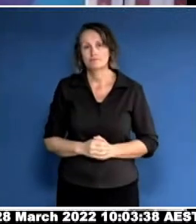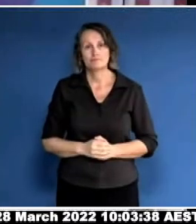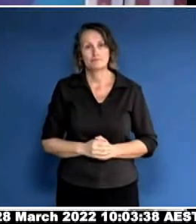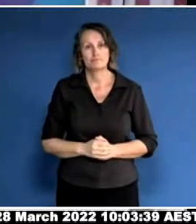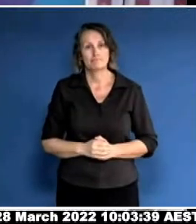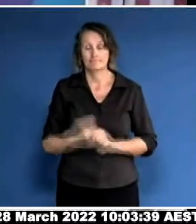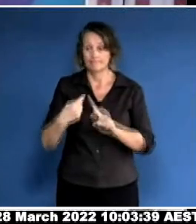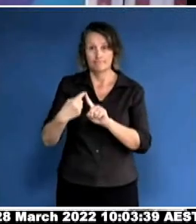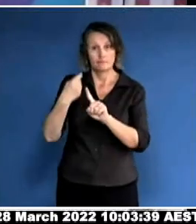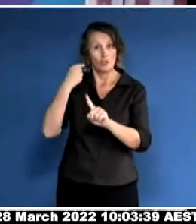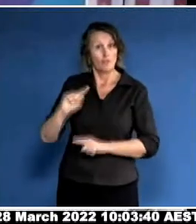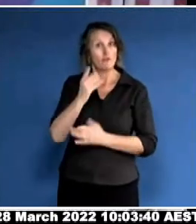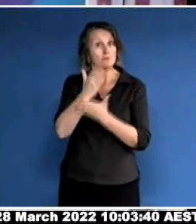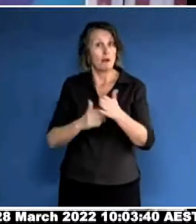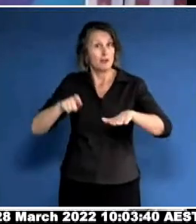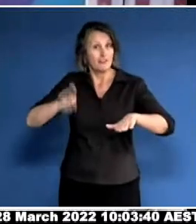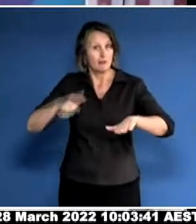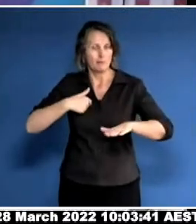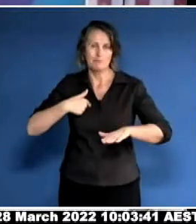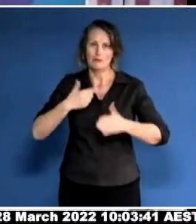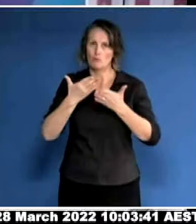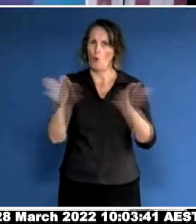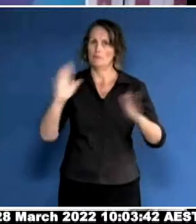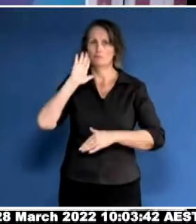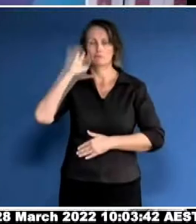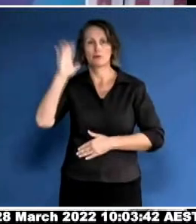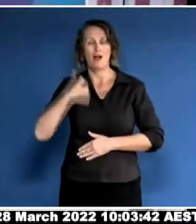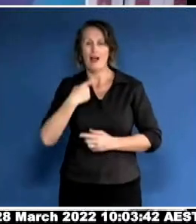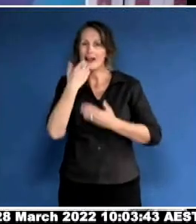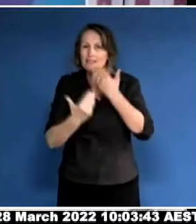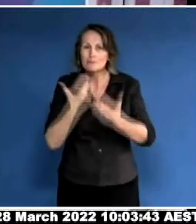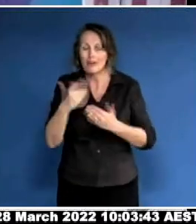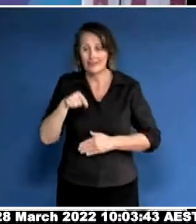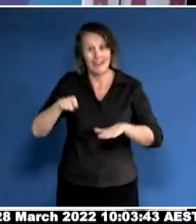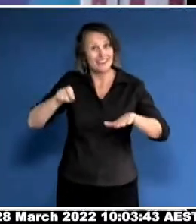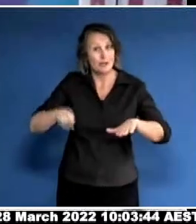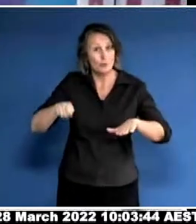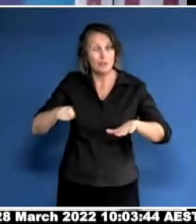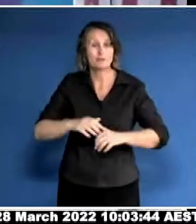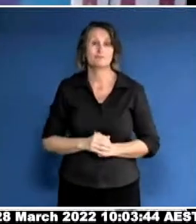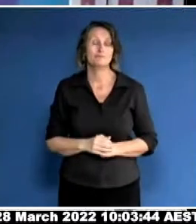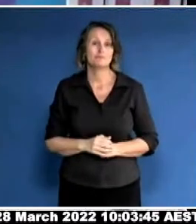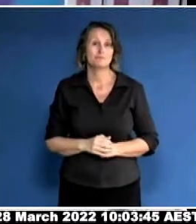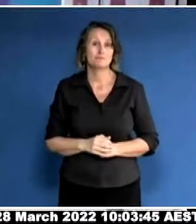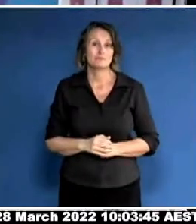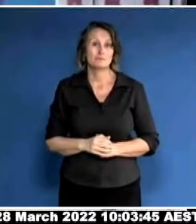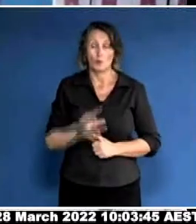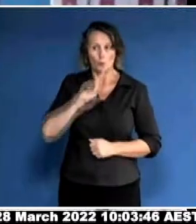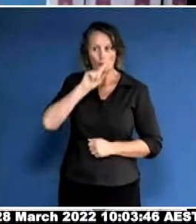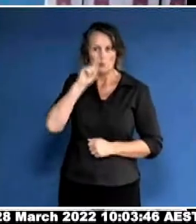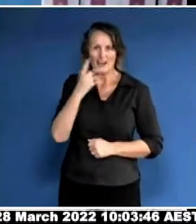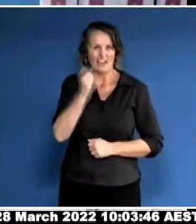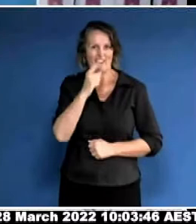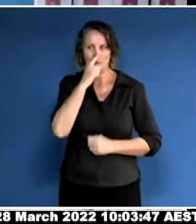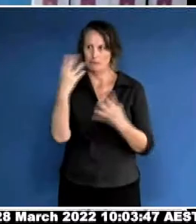17, I explained how that hearing could not be conducted with people appearing in person